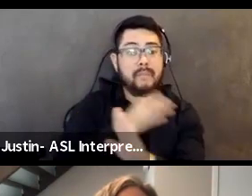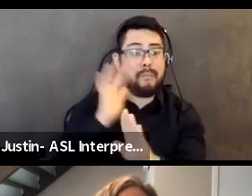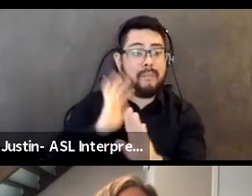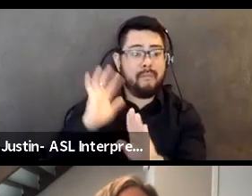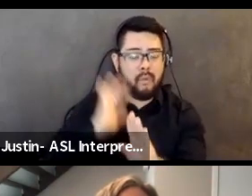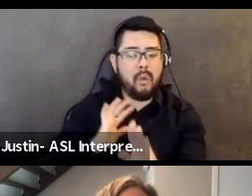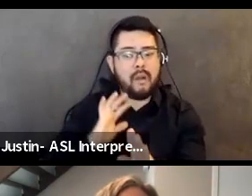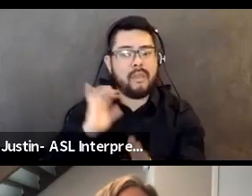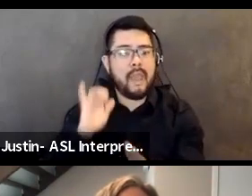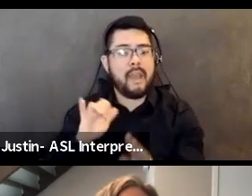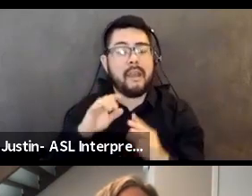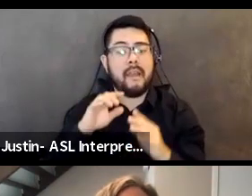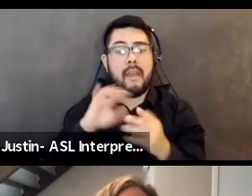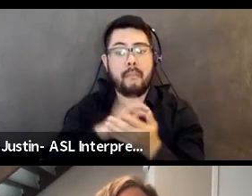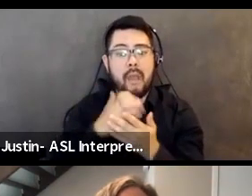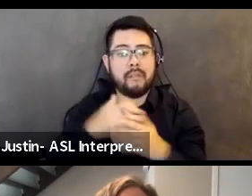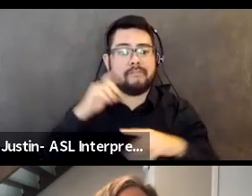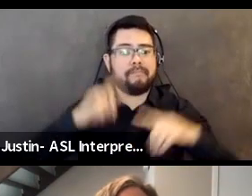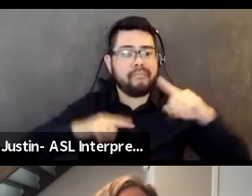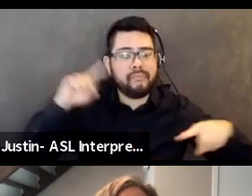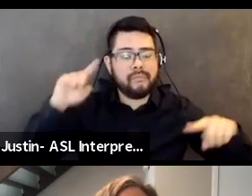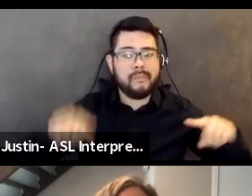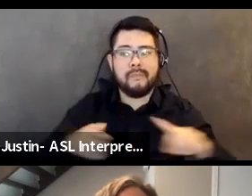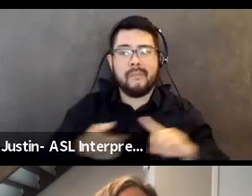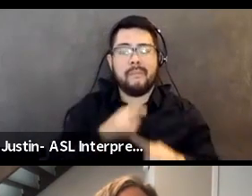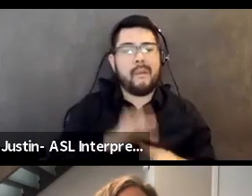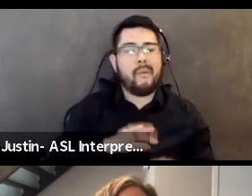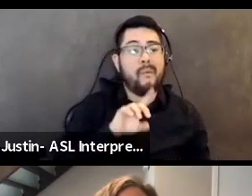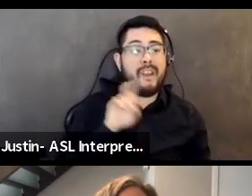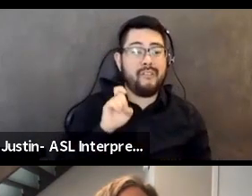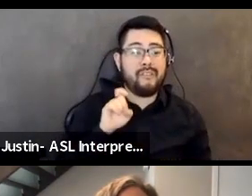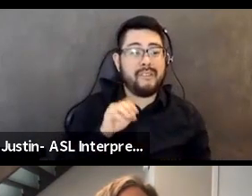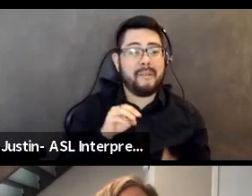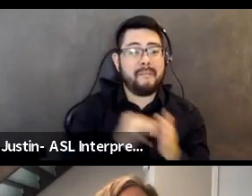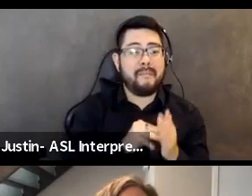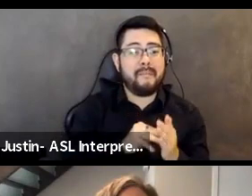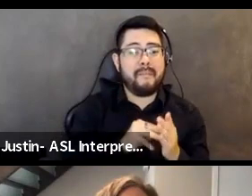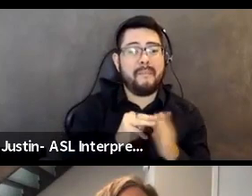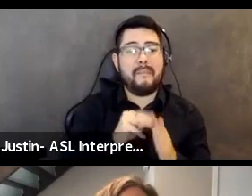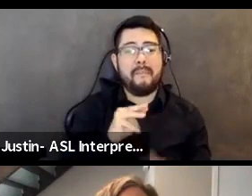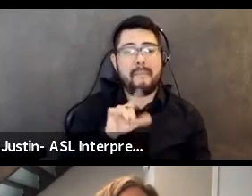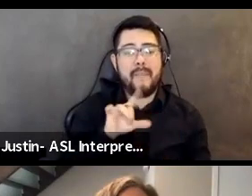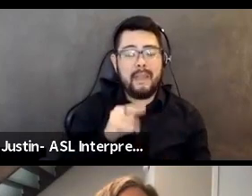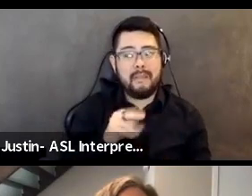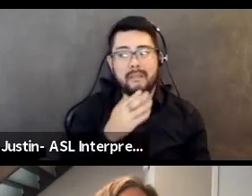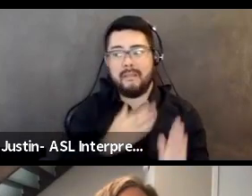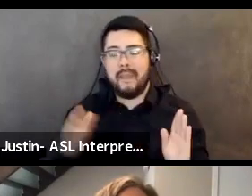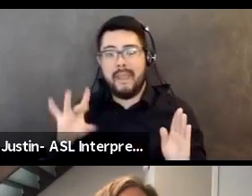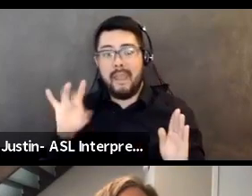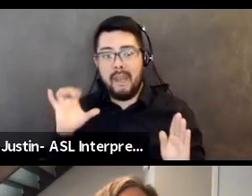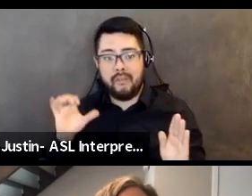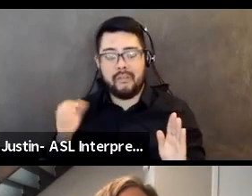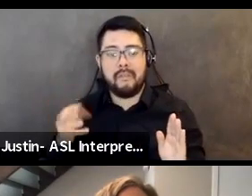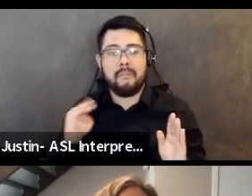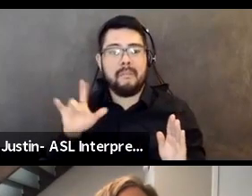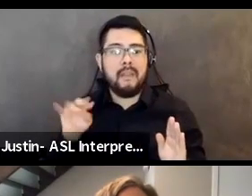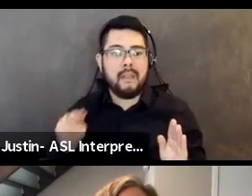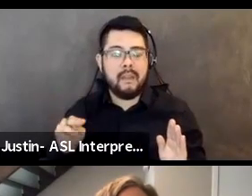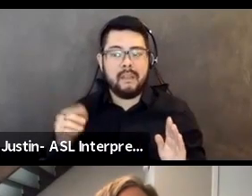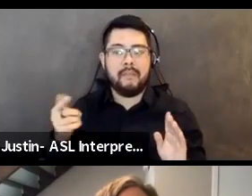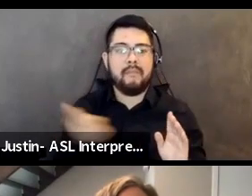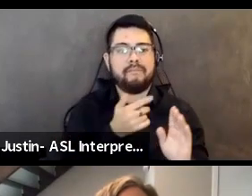highly variable going from roughly 100 million a year to 800 million a year and then back and